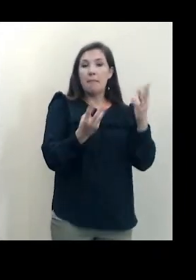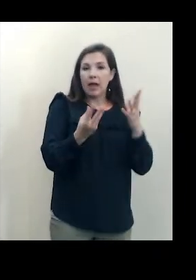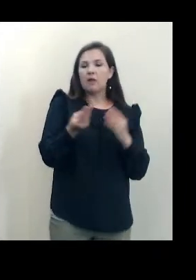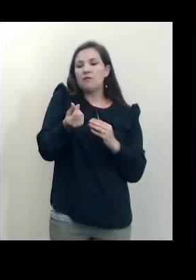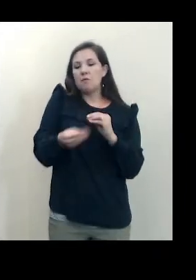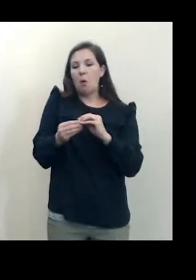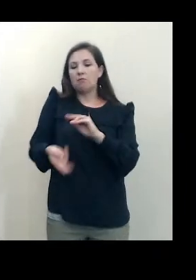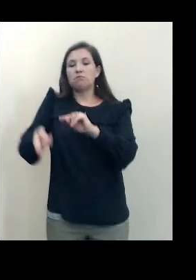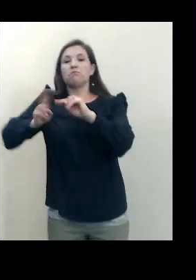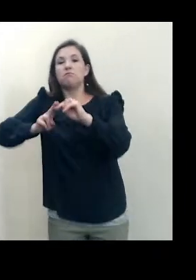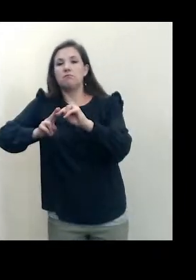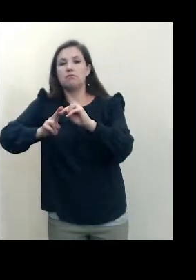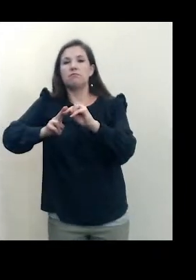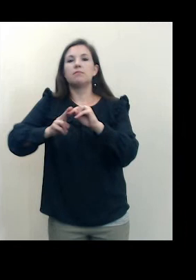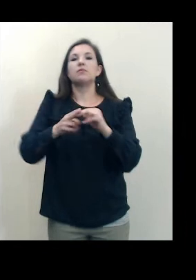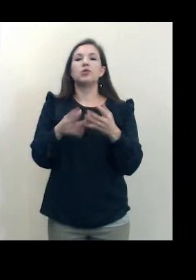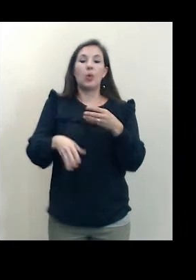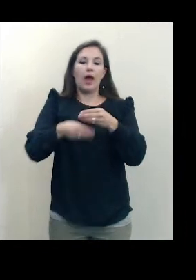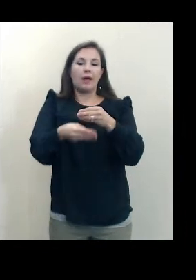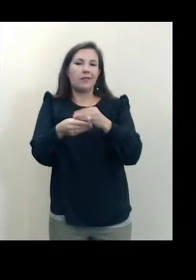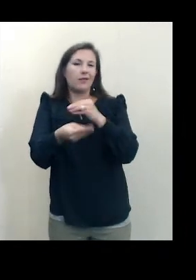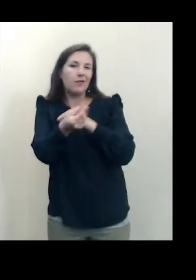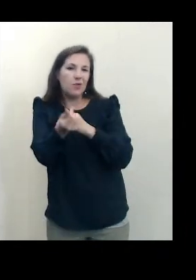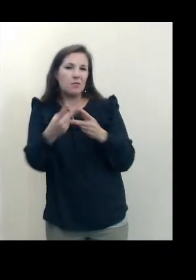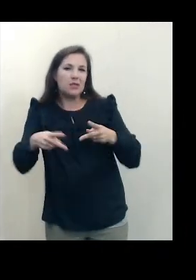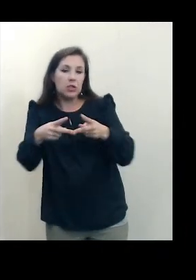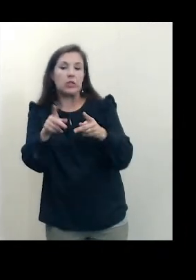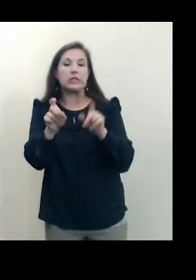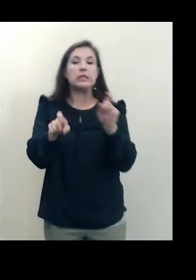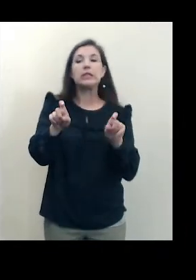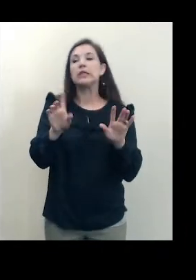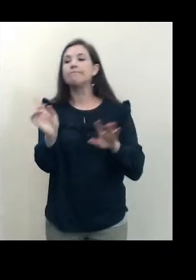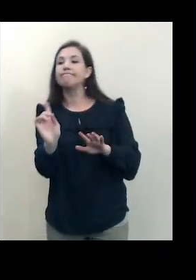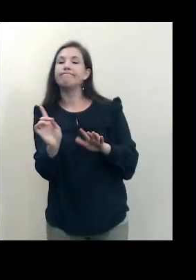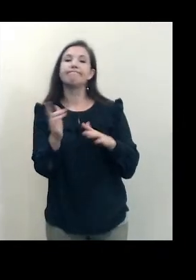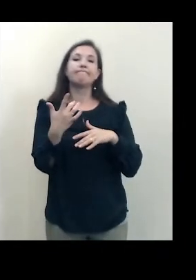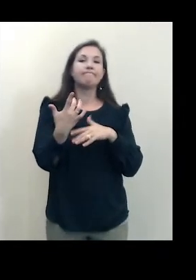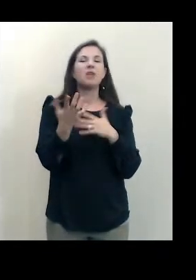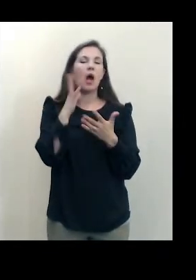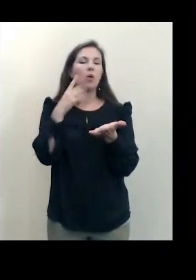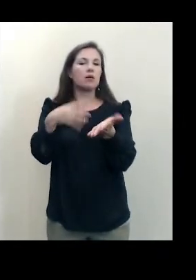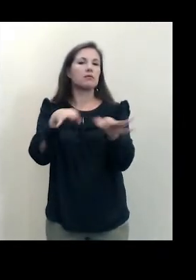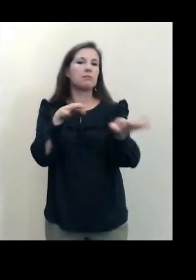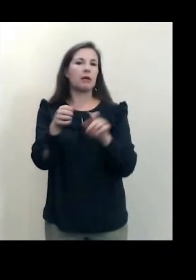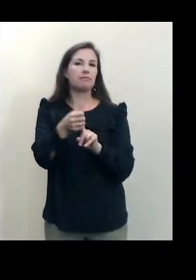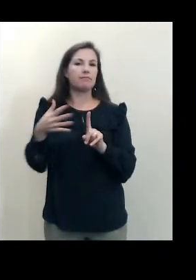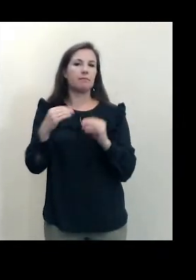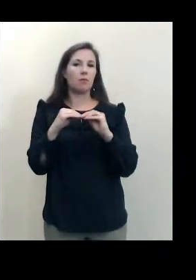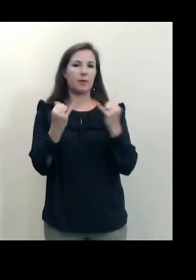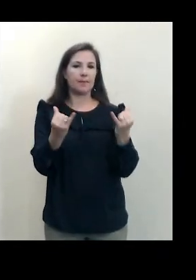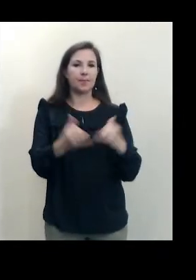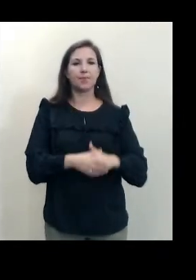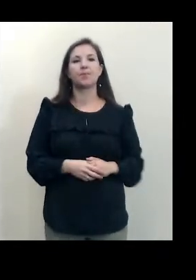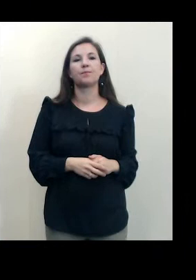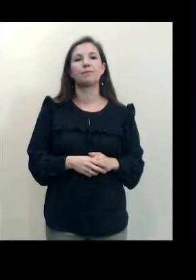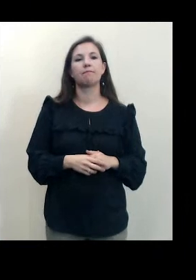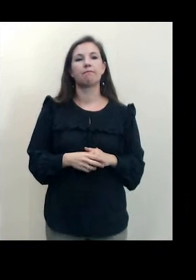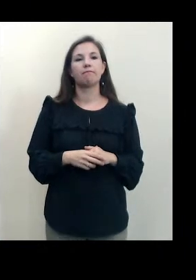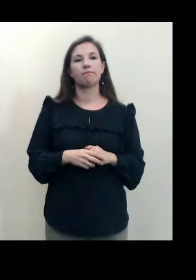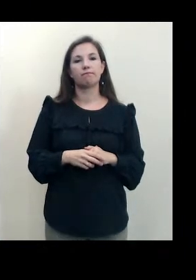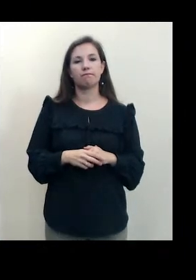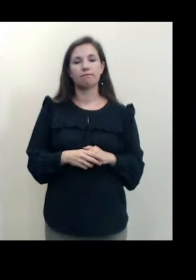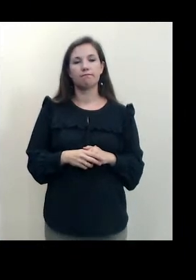COVID, and we're adding a few new positions based on need in county government. Some of them we'll talk today. Just a